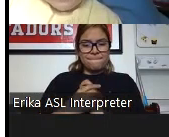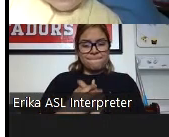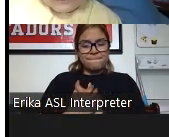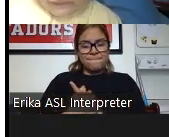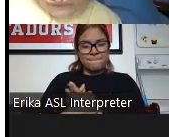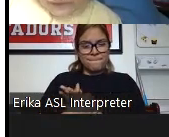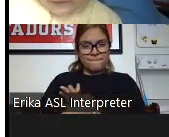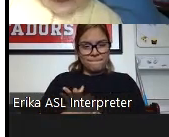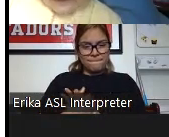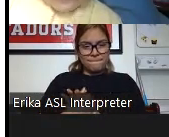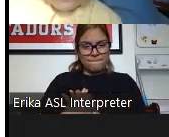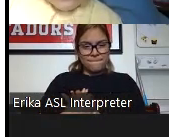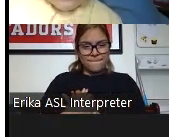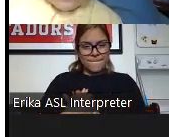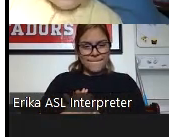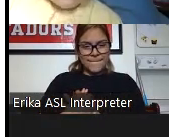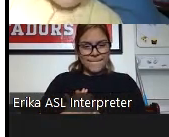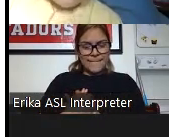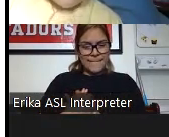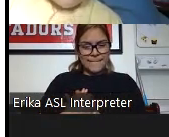a greater time to